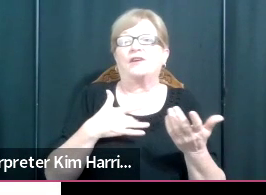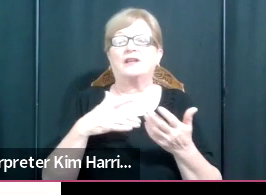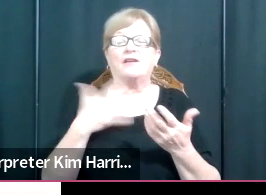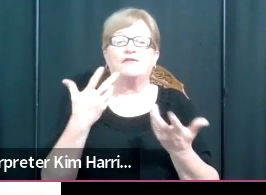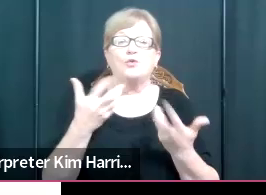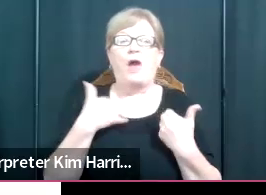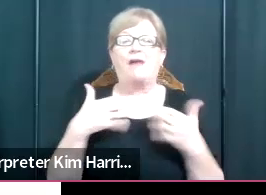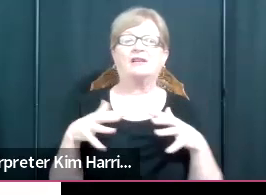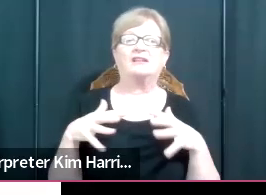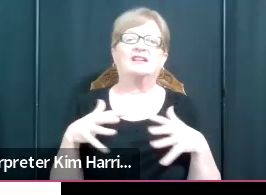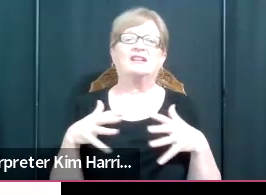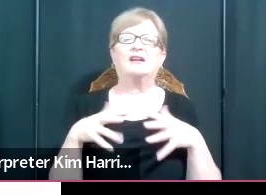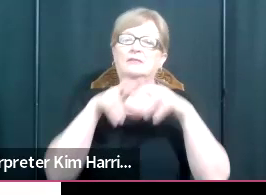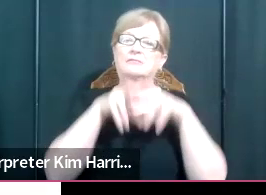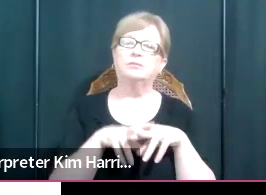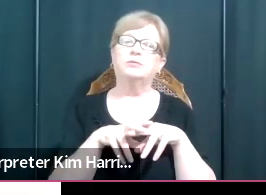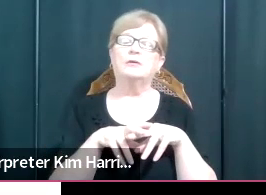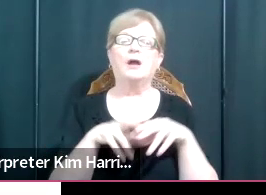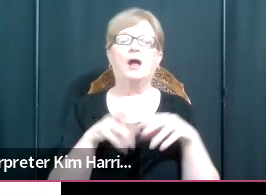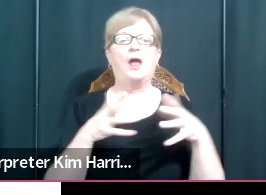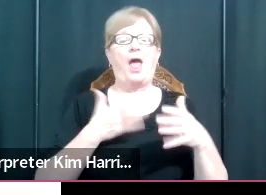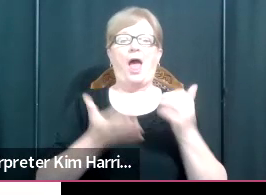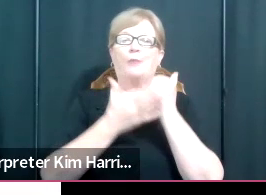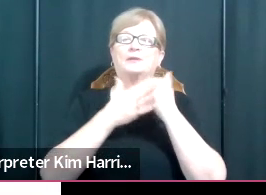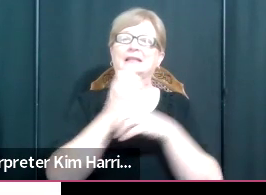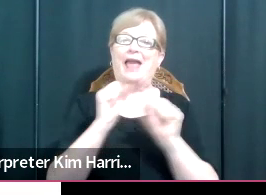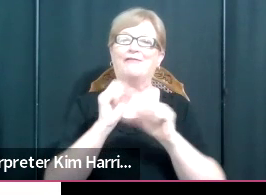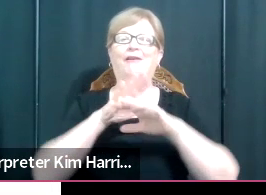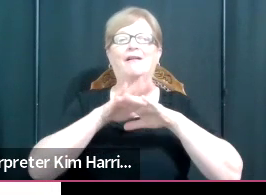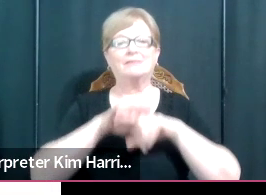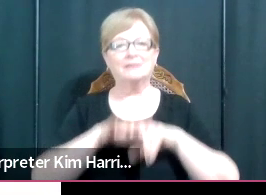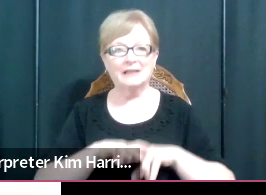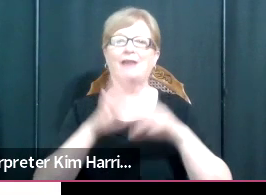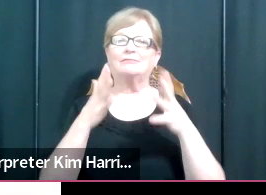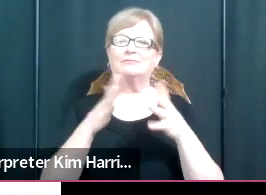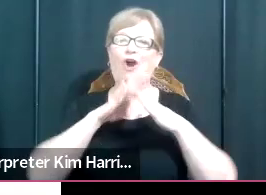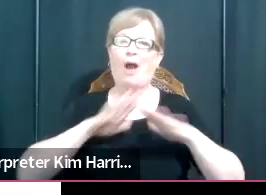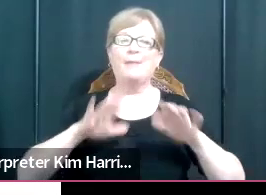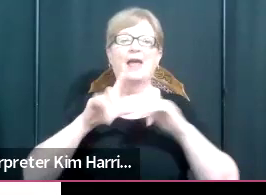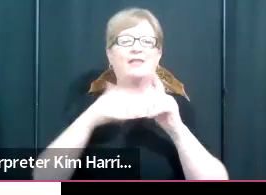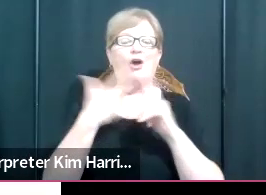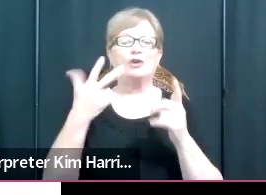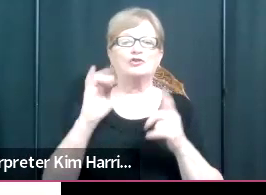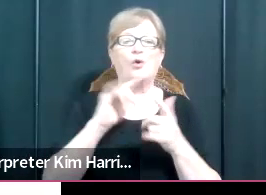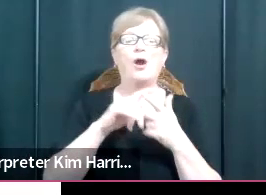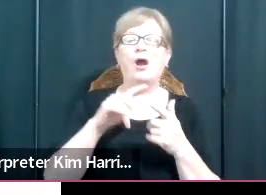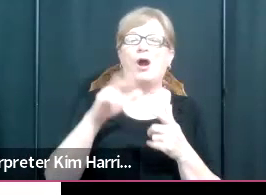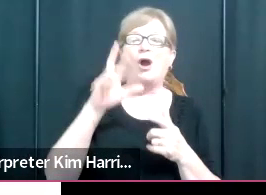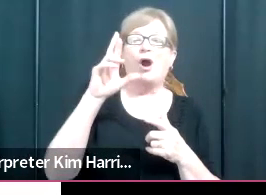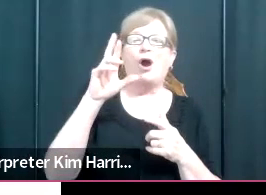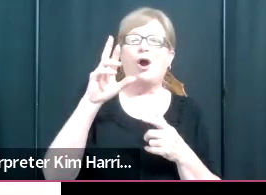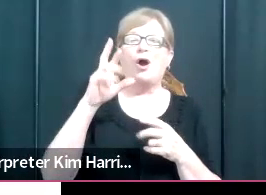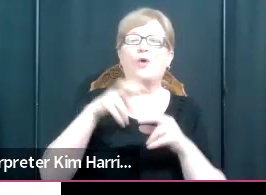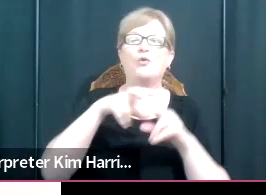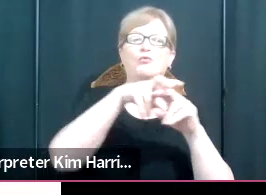have that need in a safe way. There's also rocking horses, which is on the